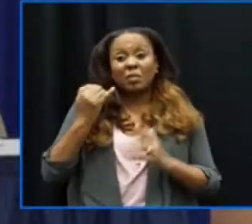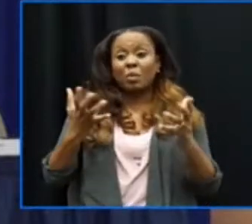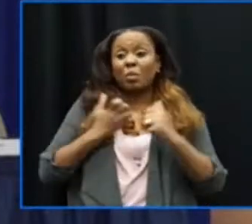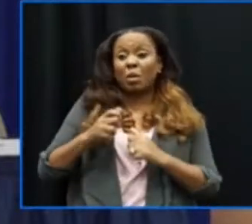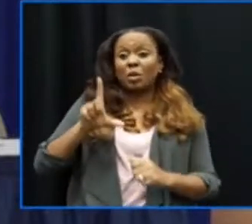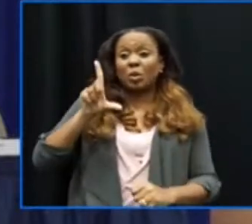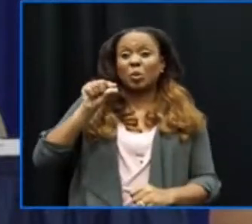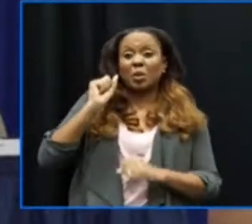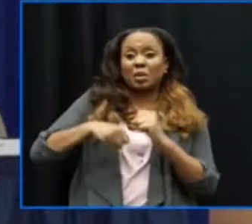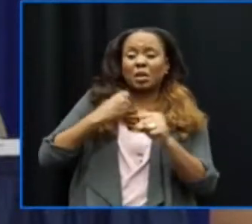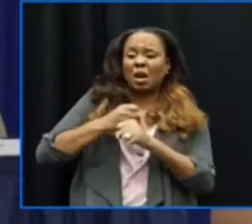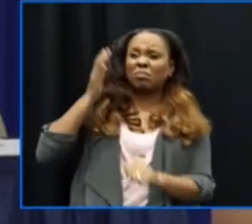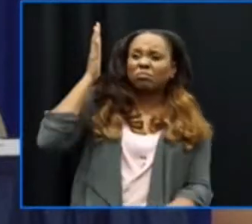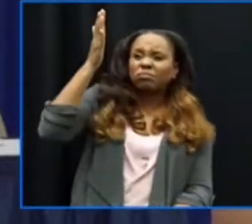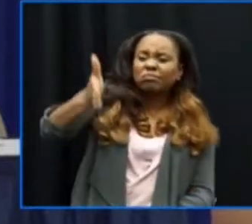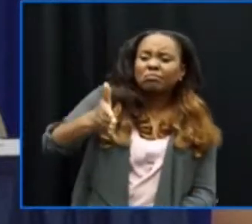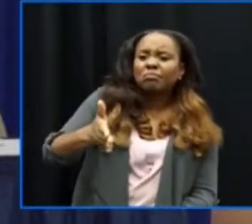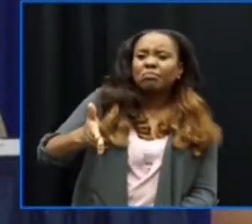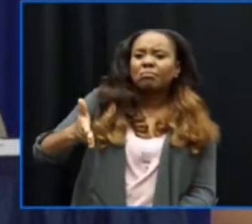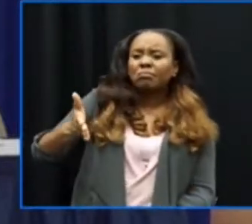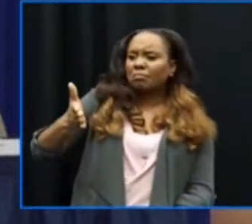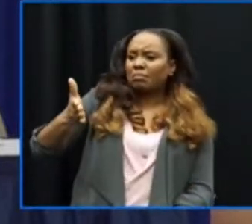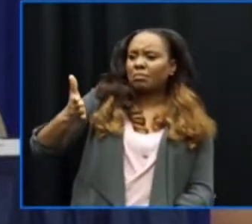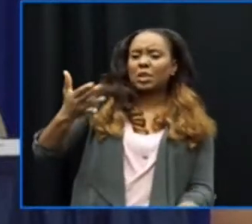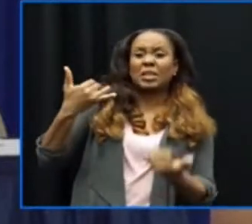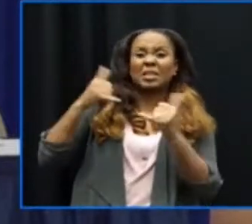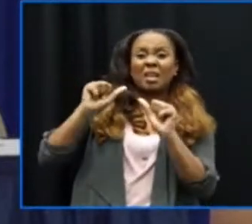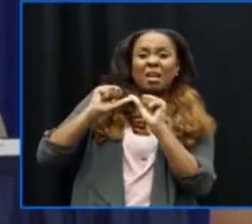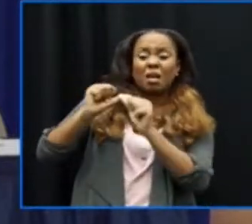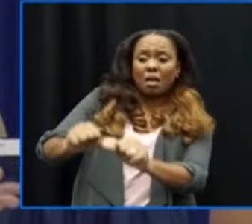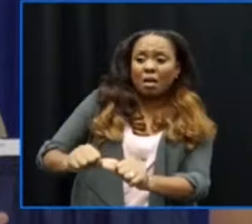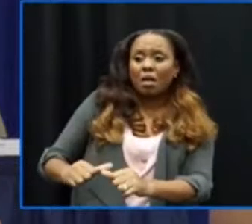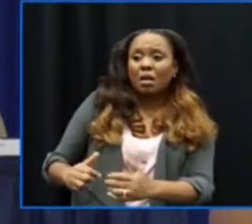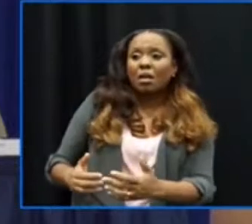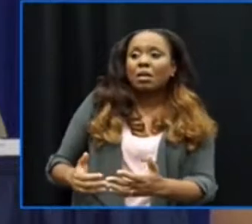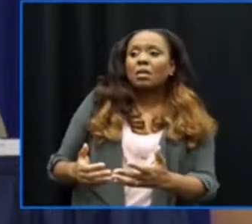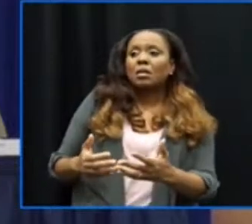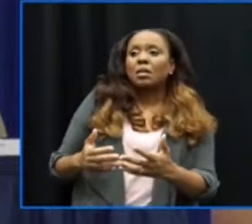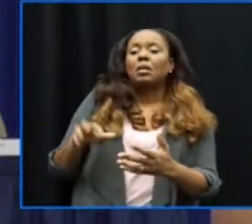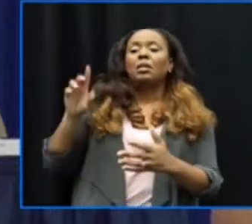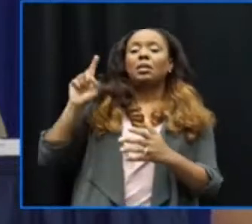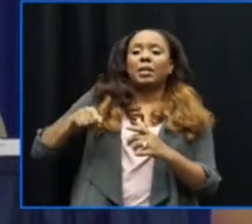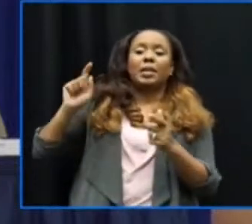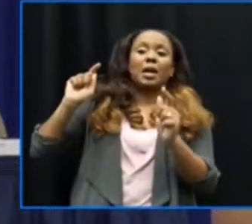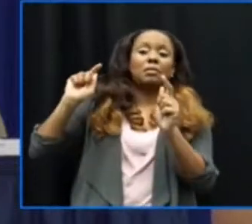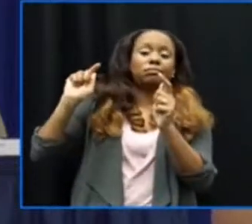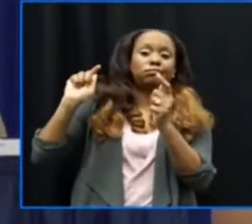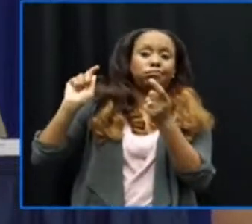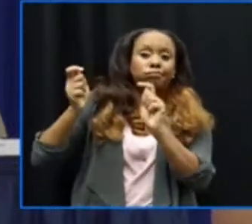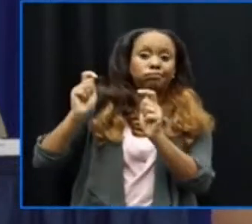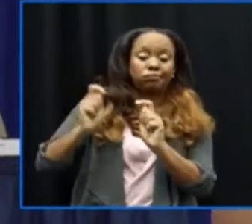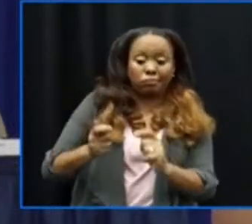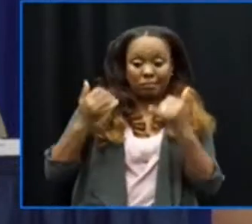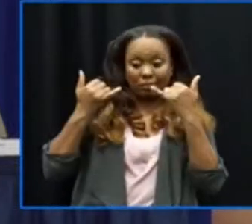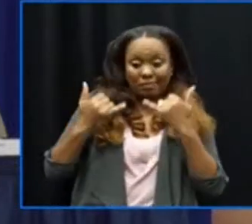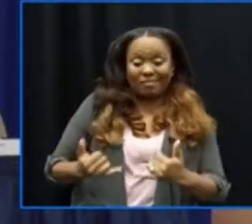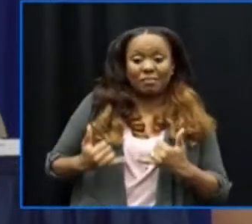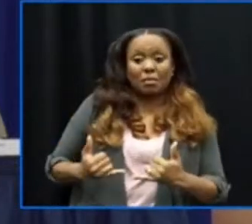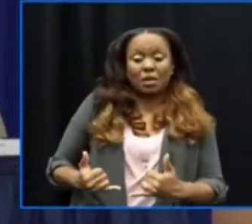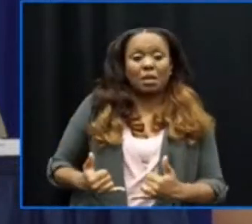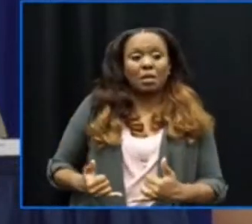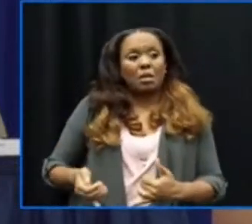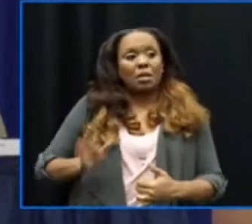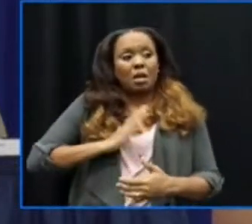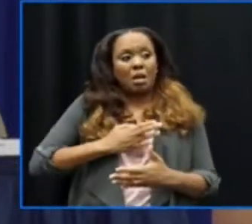is it possible that we can reasonably expect to expand on benefits unless we get our economy